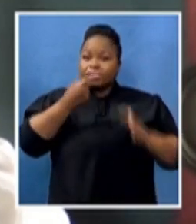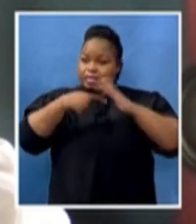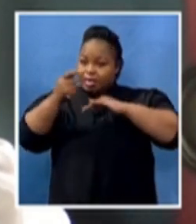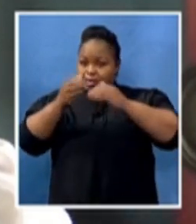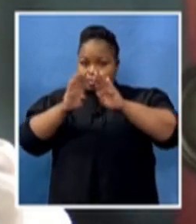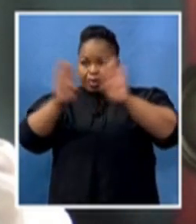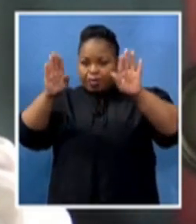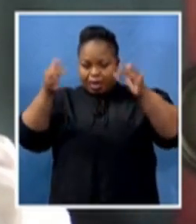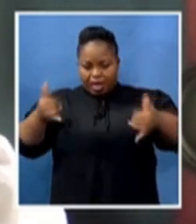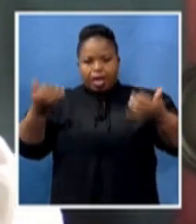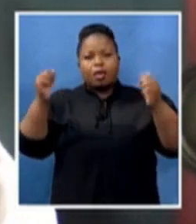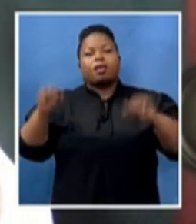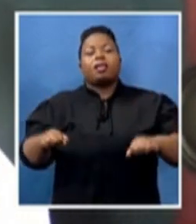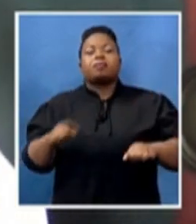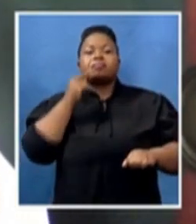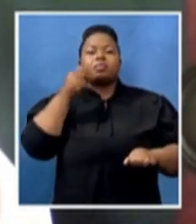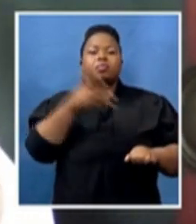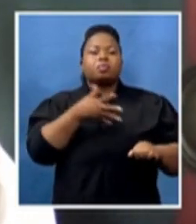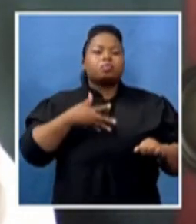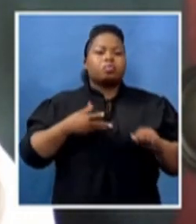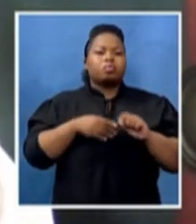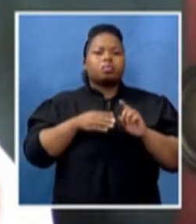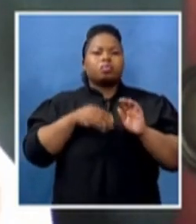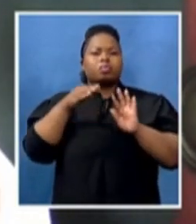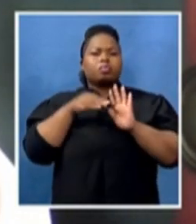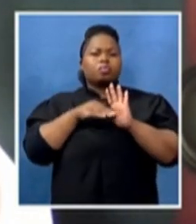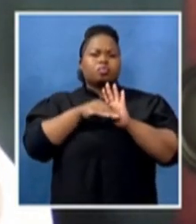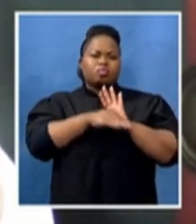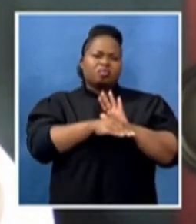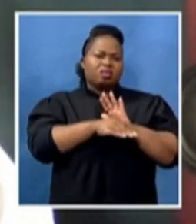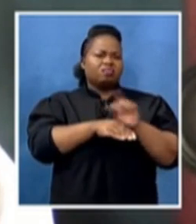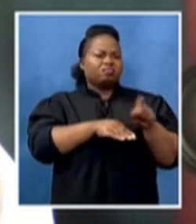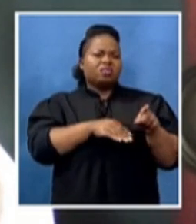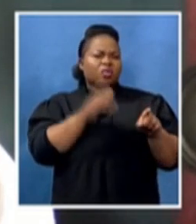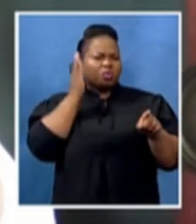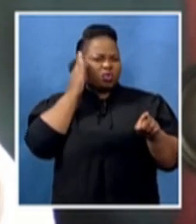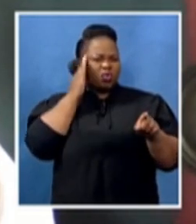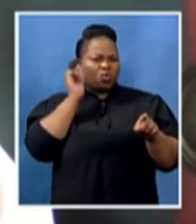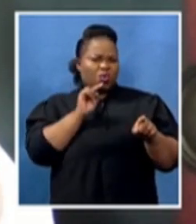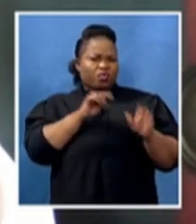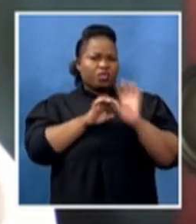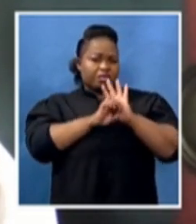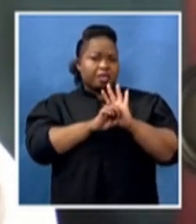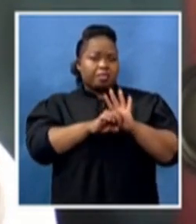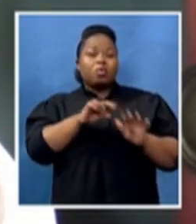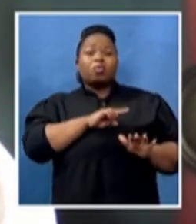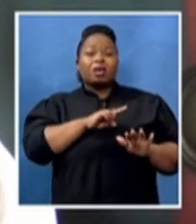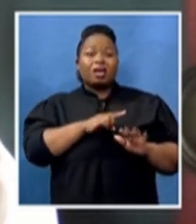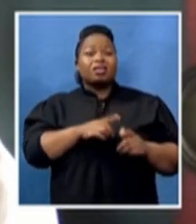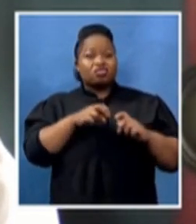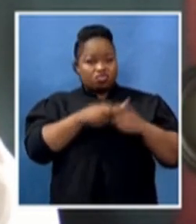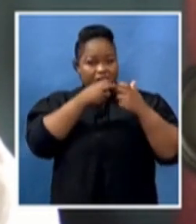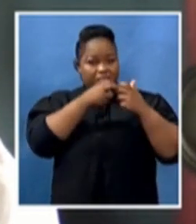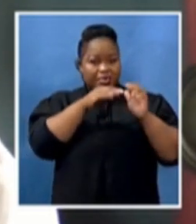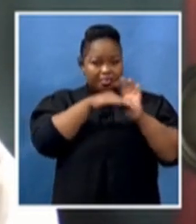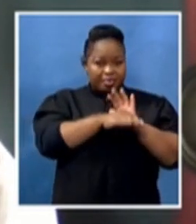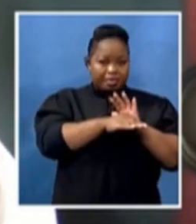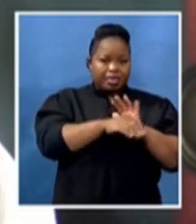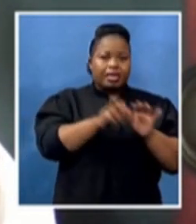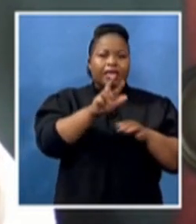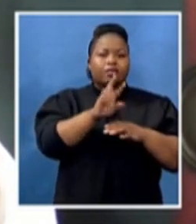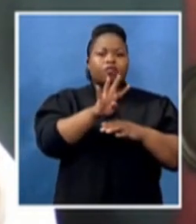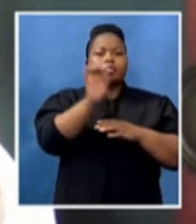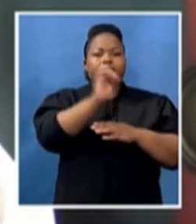decreased substantially. We note, for example, that rape decreased by 84% and domestic violence